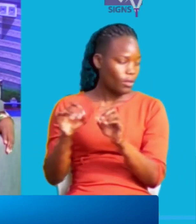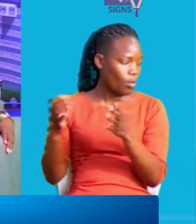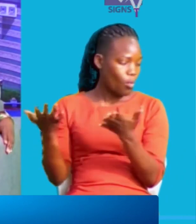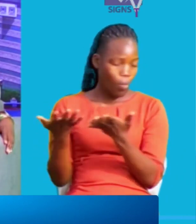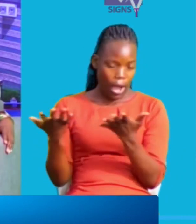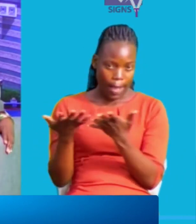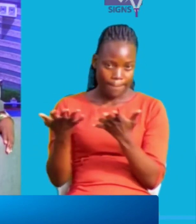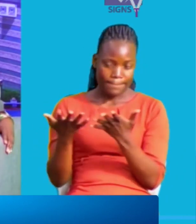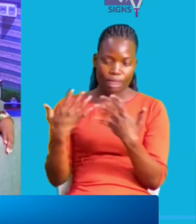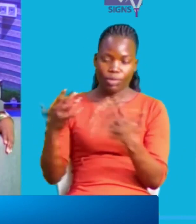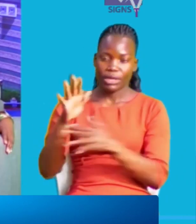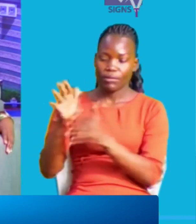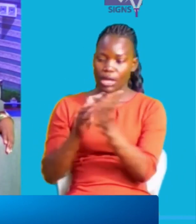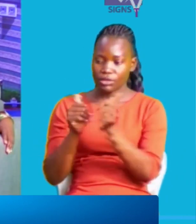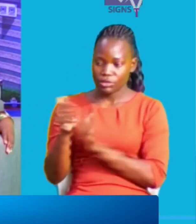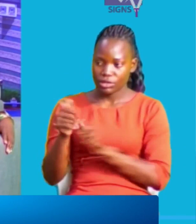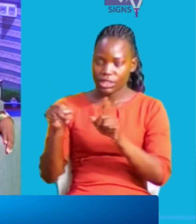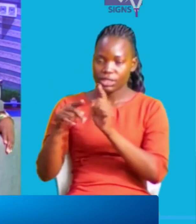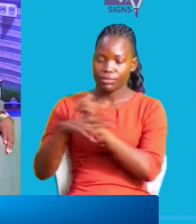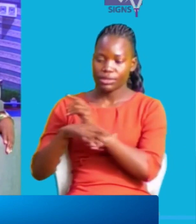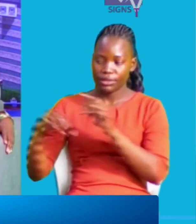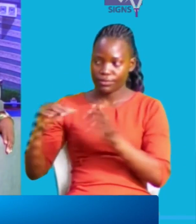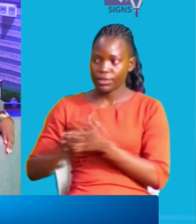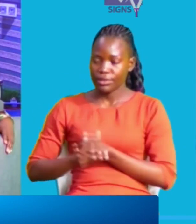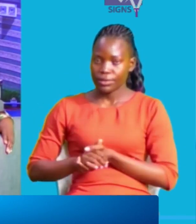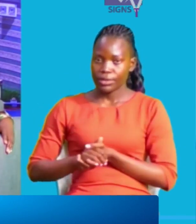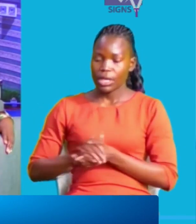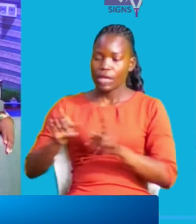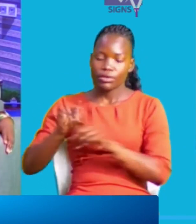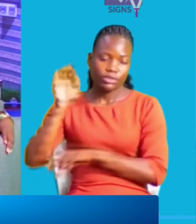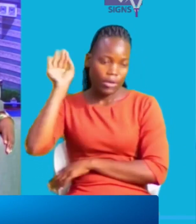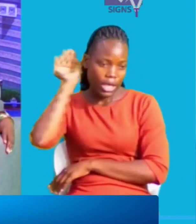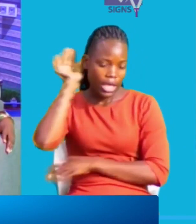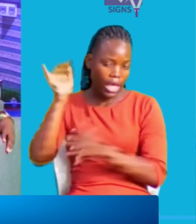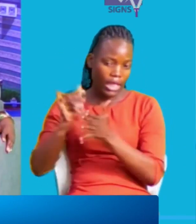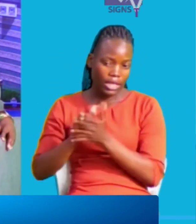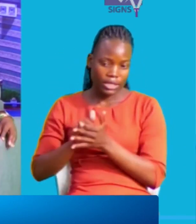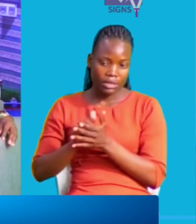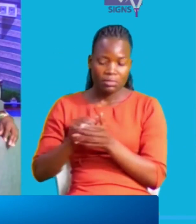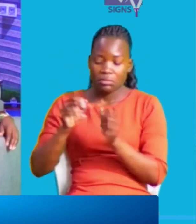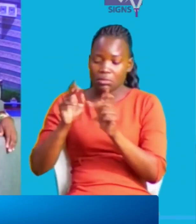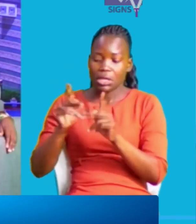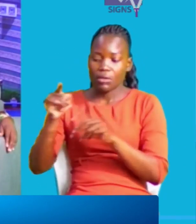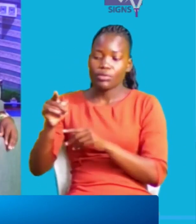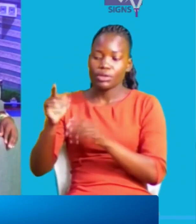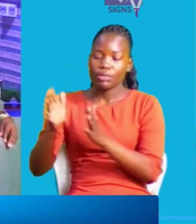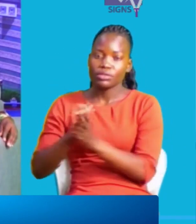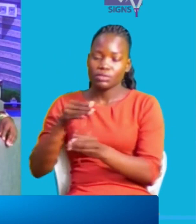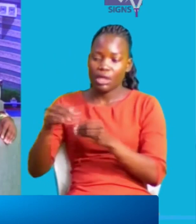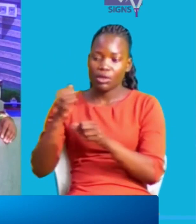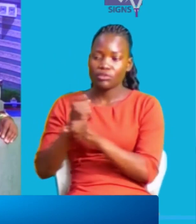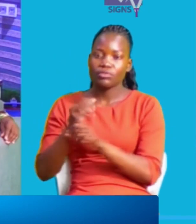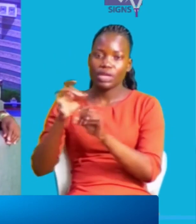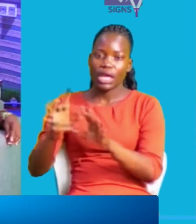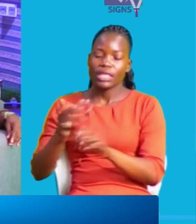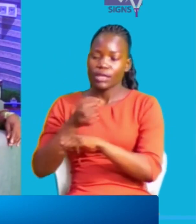been vandalized or their property has been taken away from them. And you would hear that, sini mlemavu, hakuna kitu atafanya, hezi